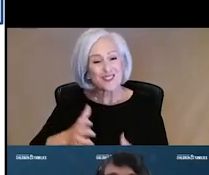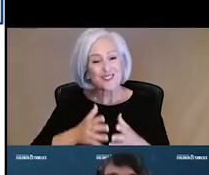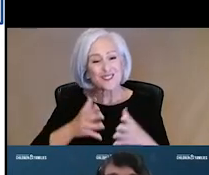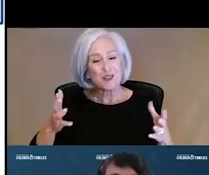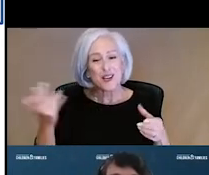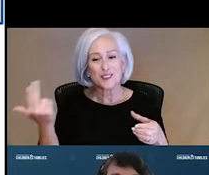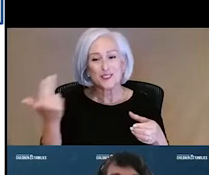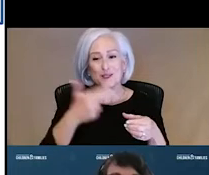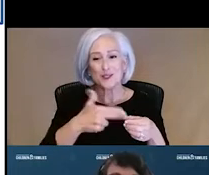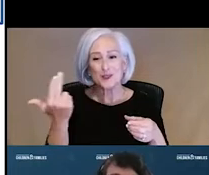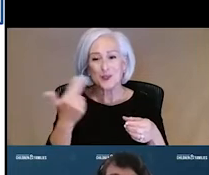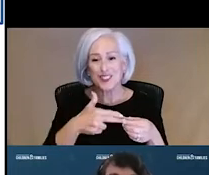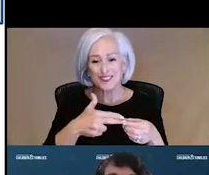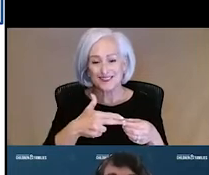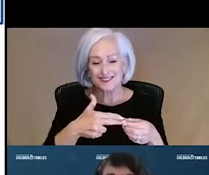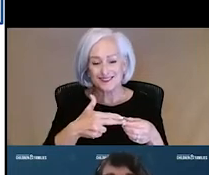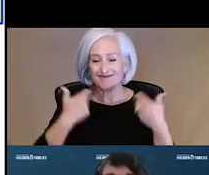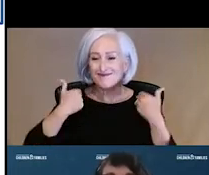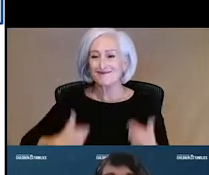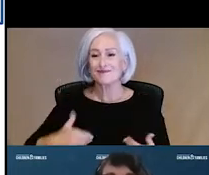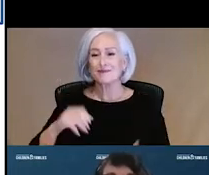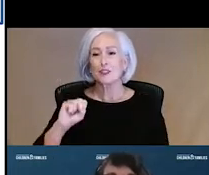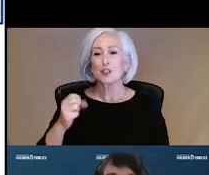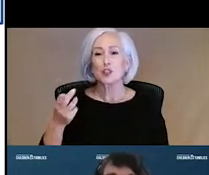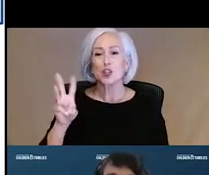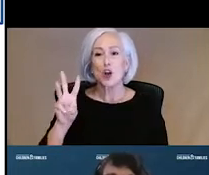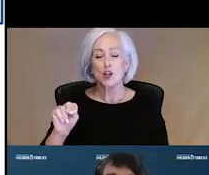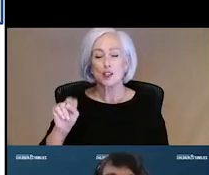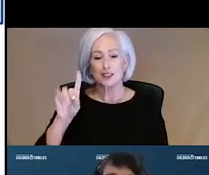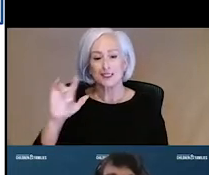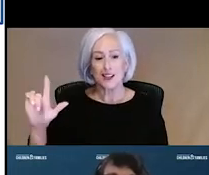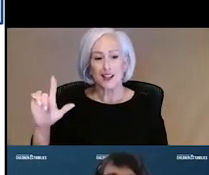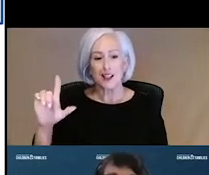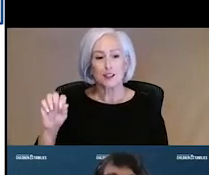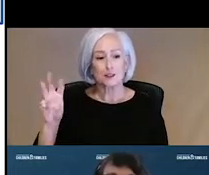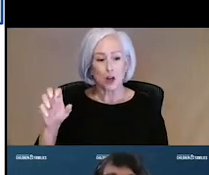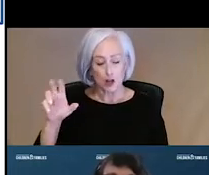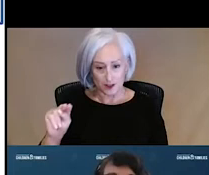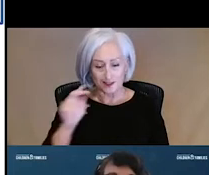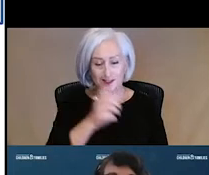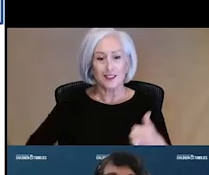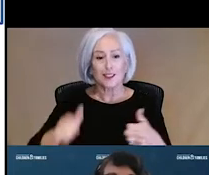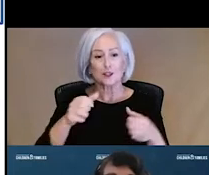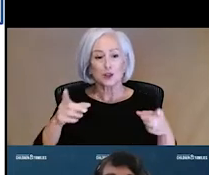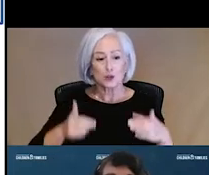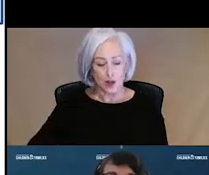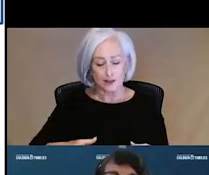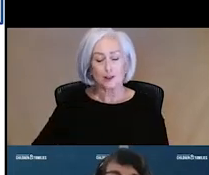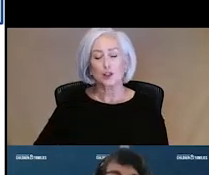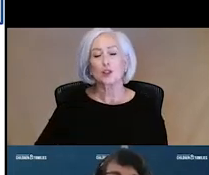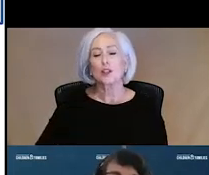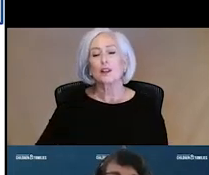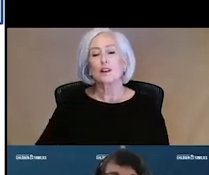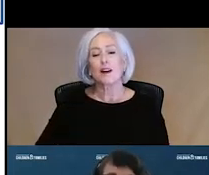am Shondell Dawson, Director of the Family Violence Prevention and Services Act Program, located in Washington, D.C., on the land